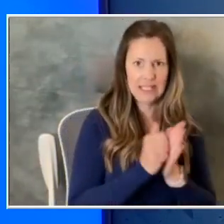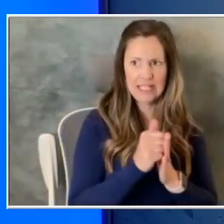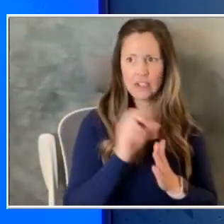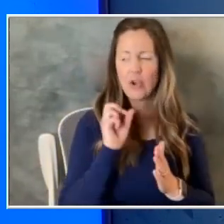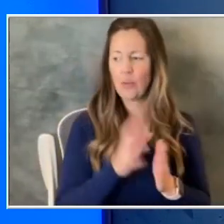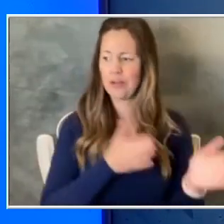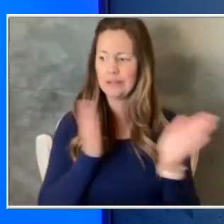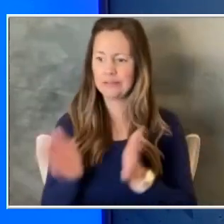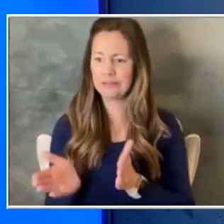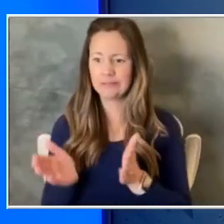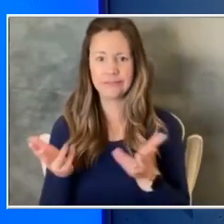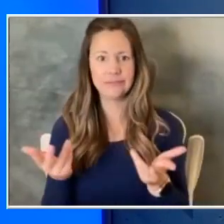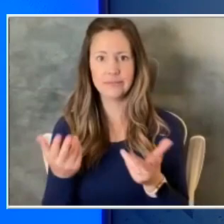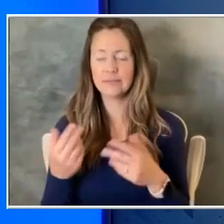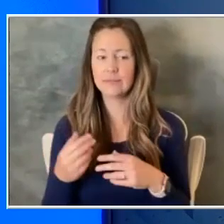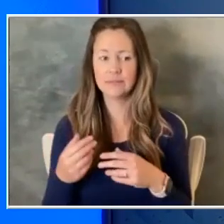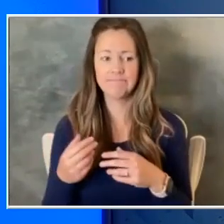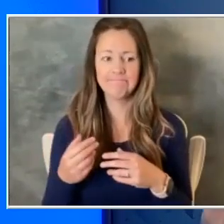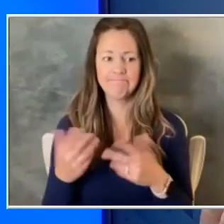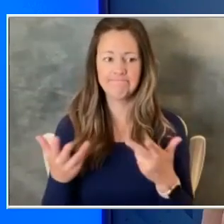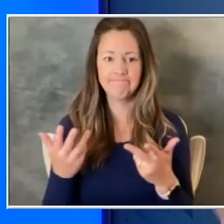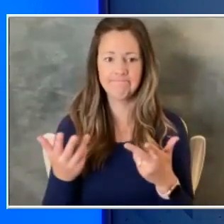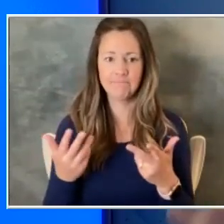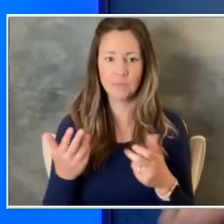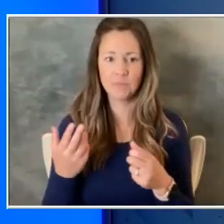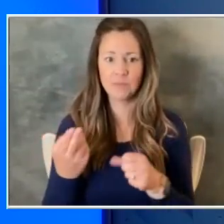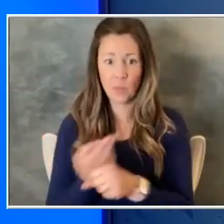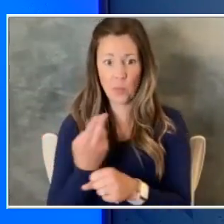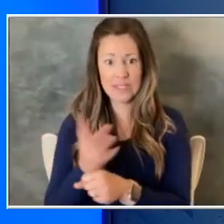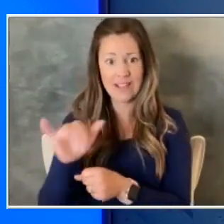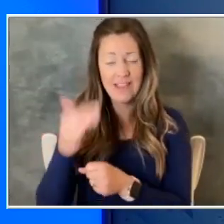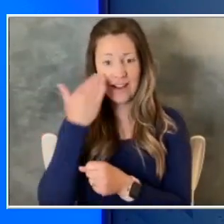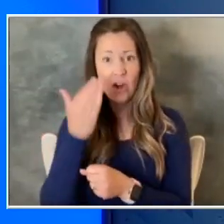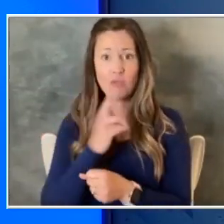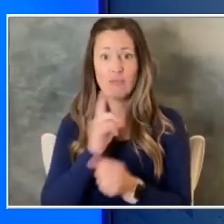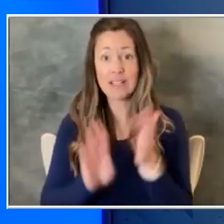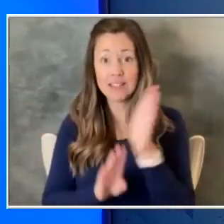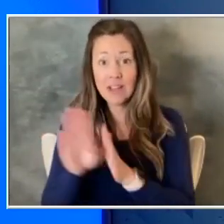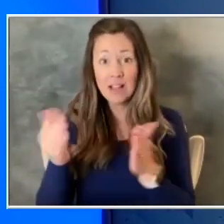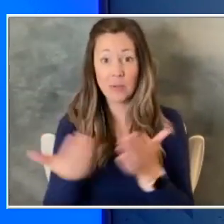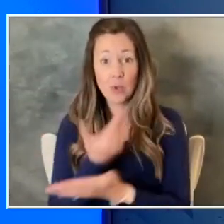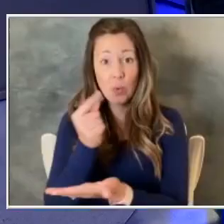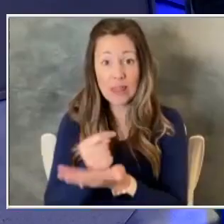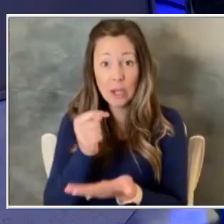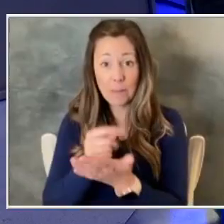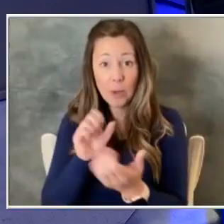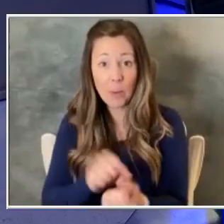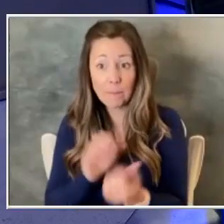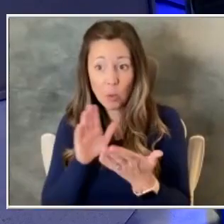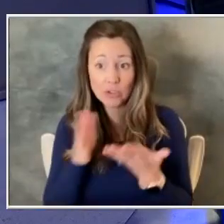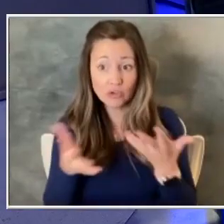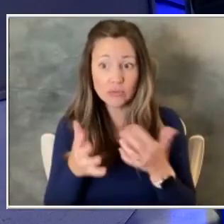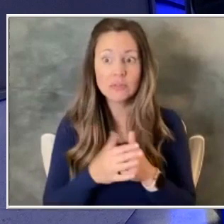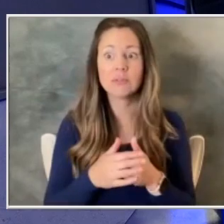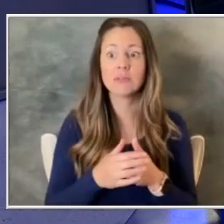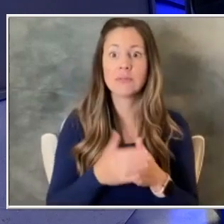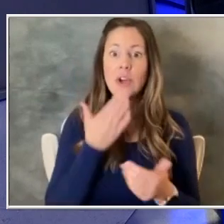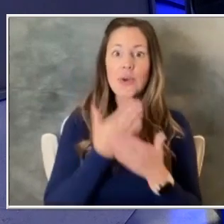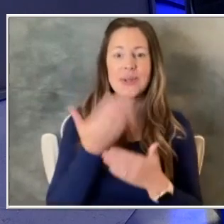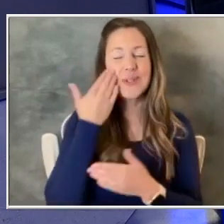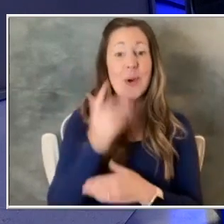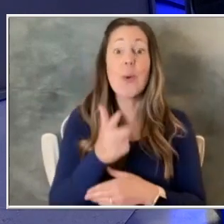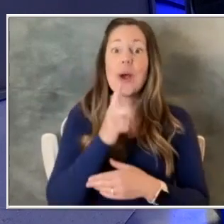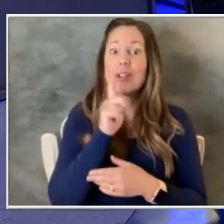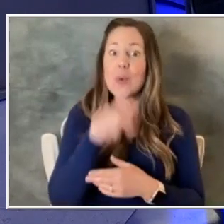exploiting those that knowledge to develop new therapeutic approaches. And good to know. You don't have to get on a bike to help. Just make that